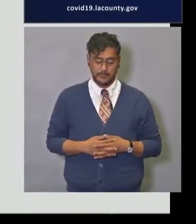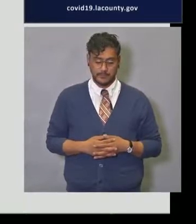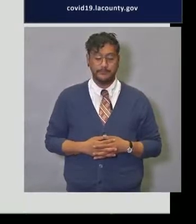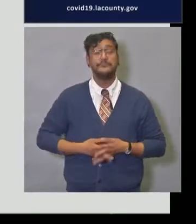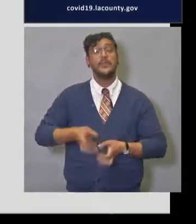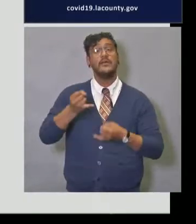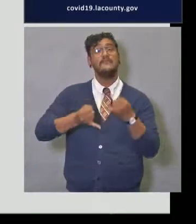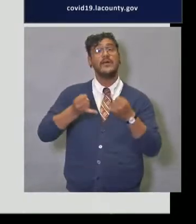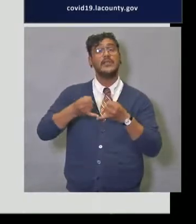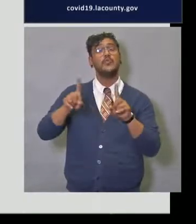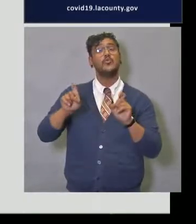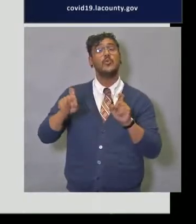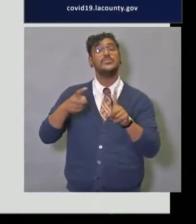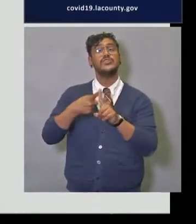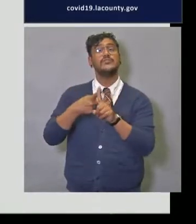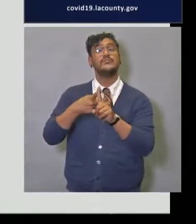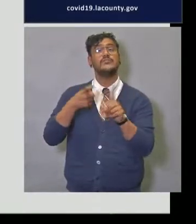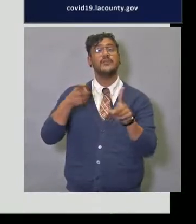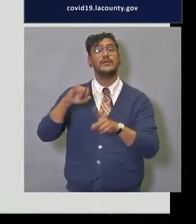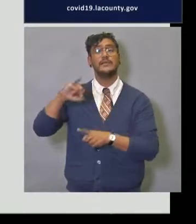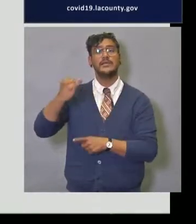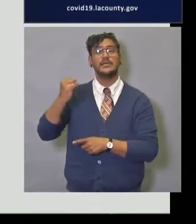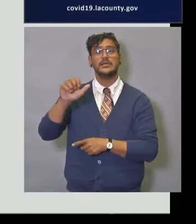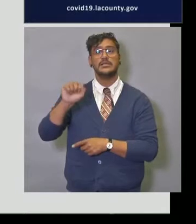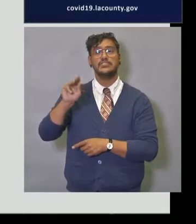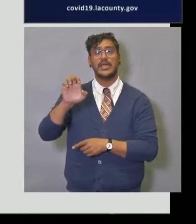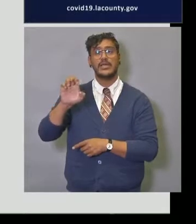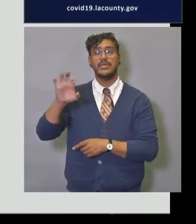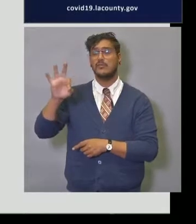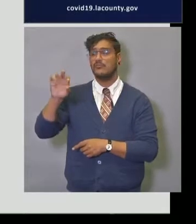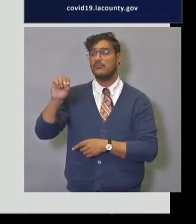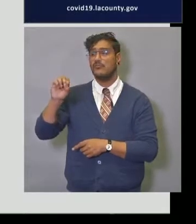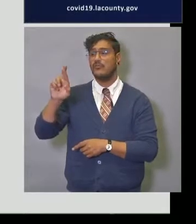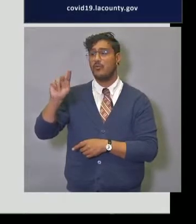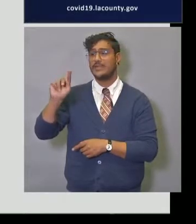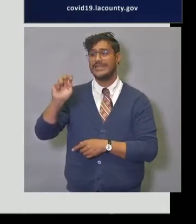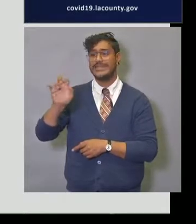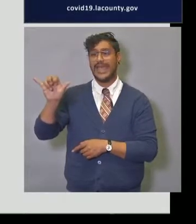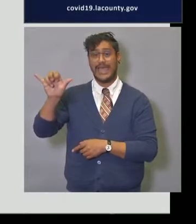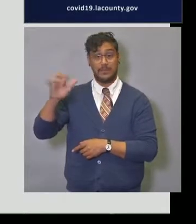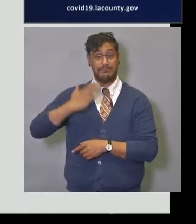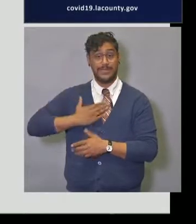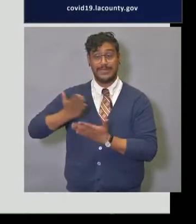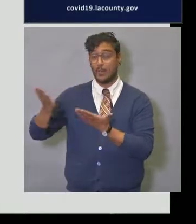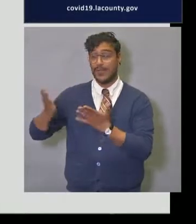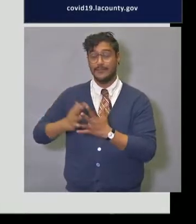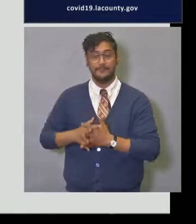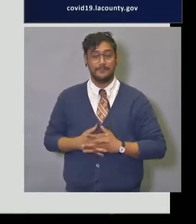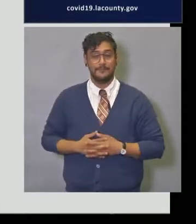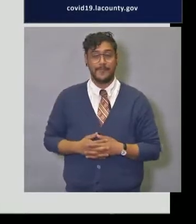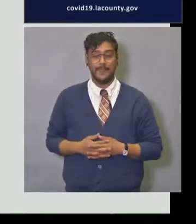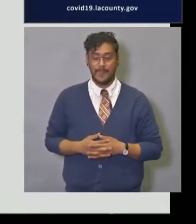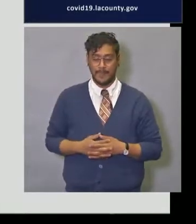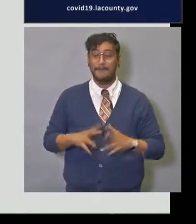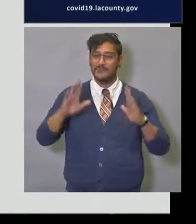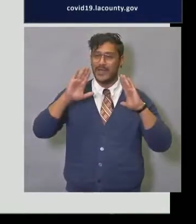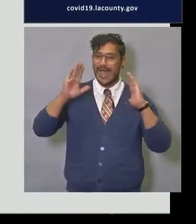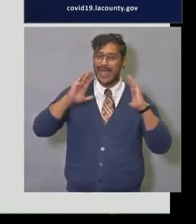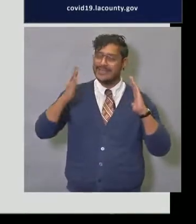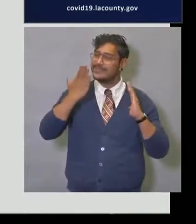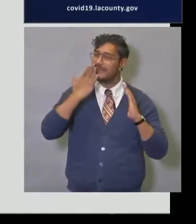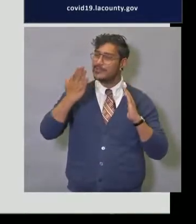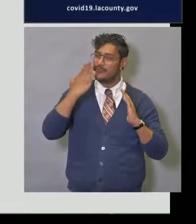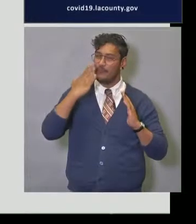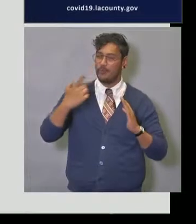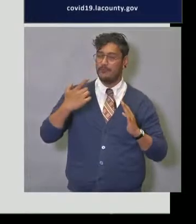Our final question will come from the line of Jackie Fortier. Jackie, your line is unmuted. Please go ahead. Hi there. Thanks for taking